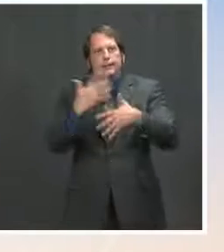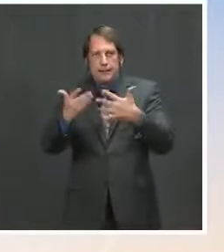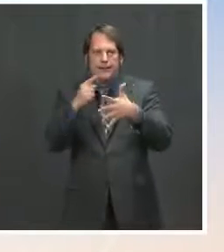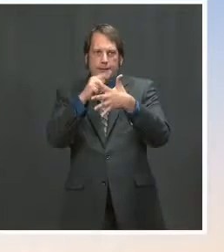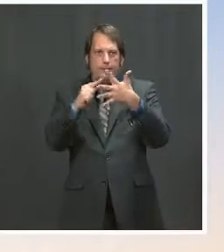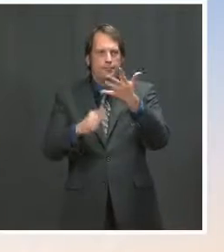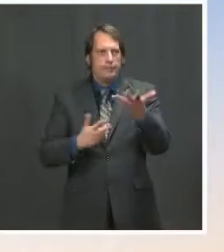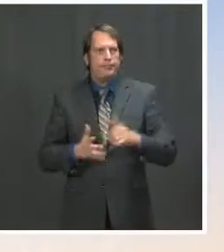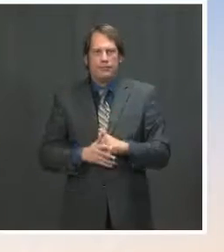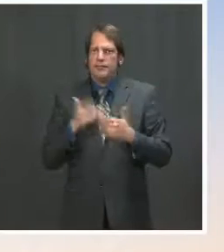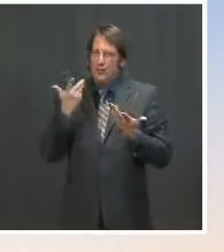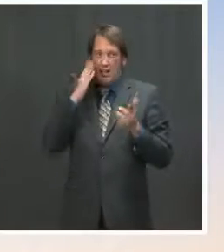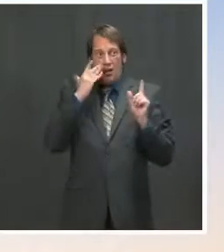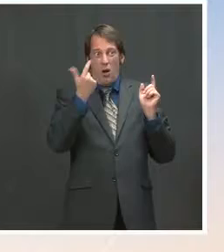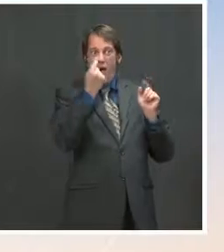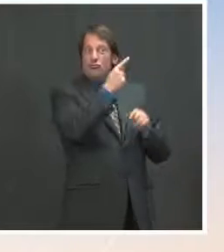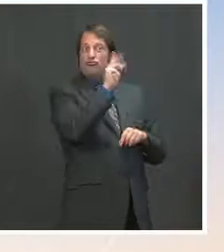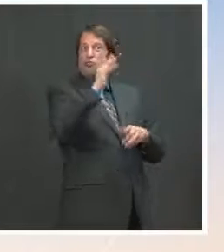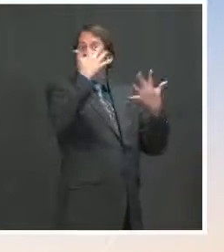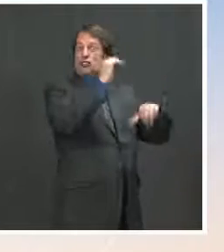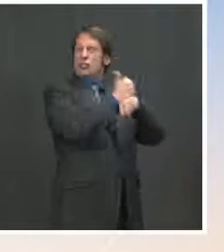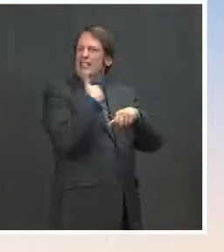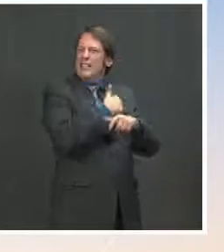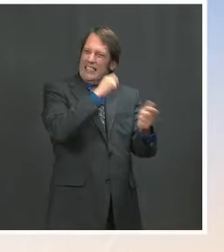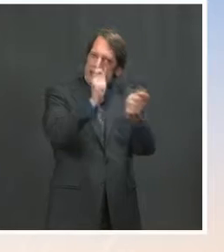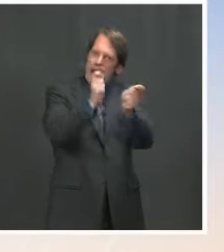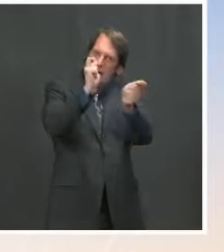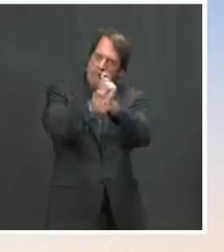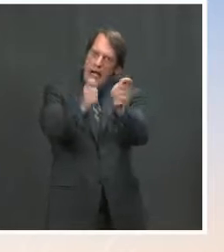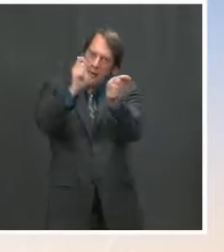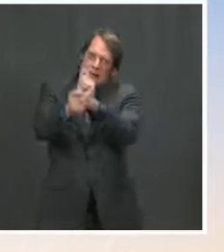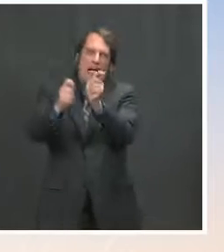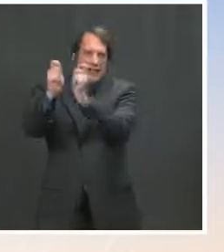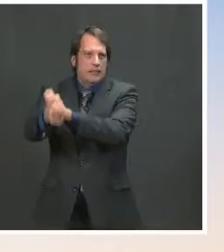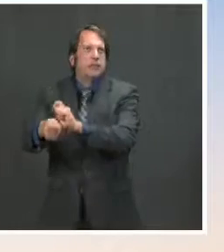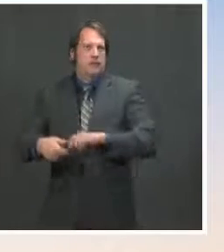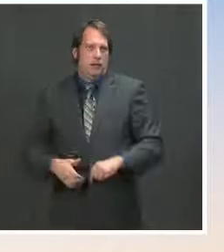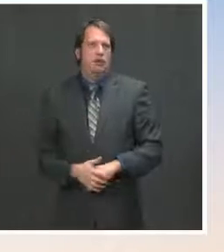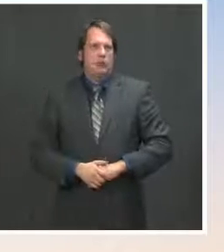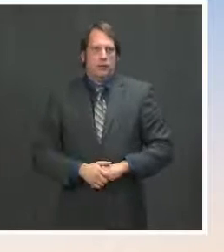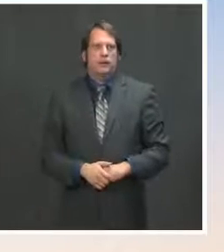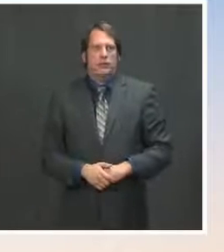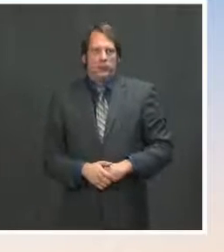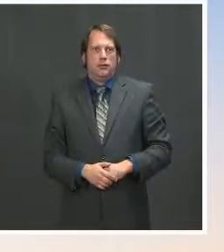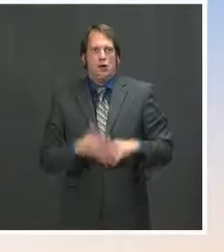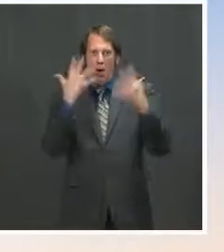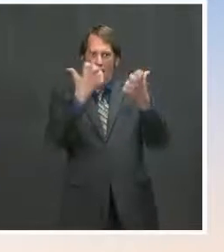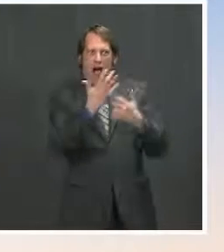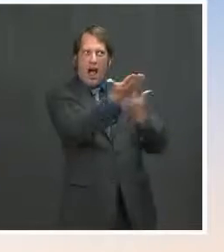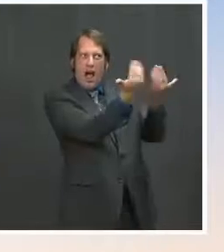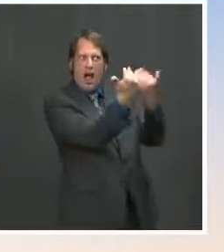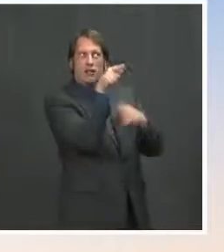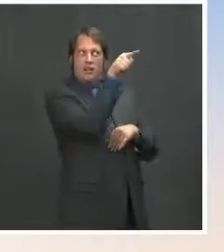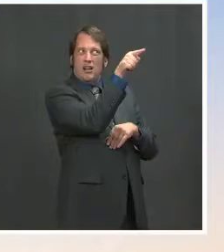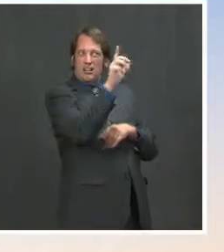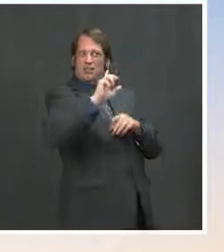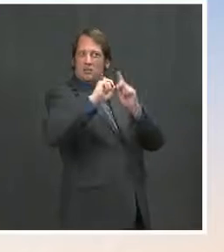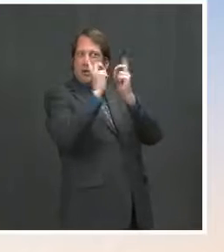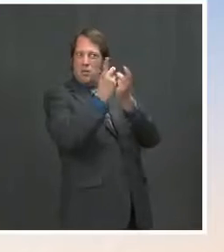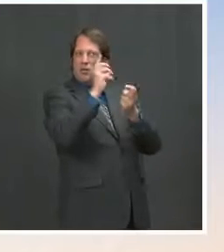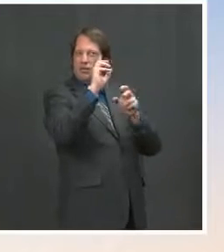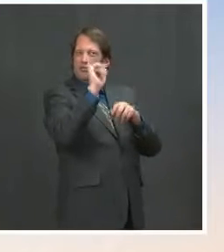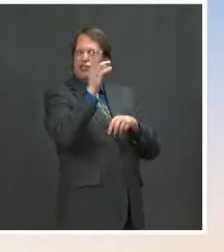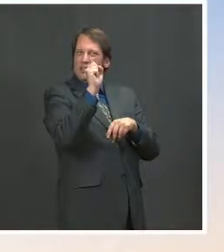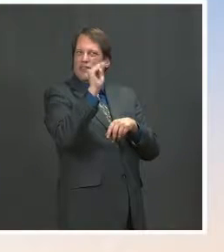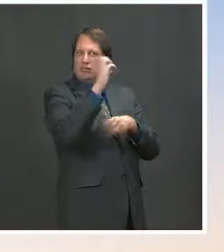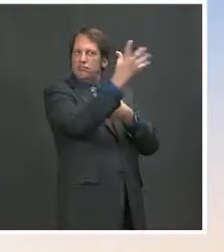to appoint DOJ leadership that would prioritize pattern or practice investigations. That would, of course, ensure there were